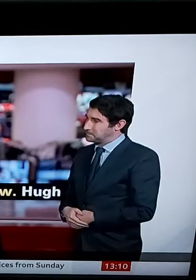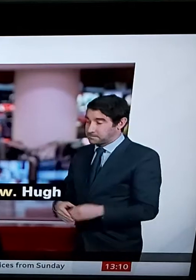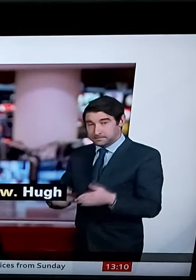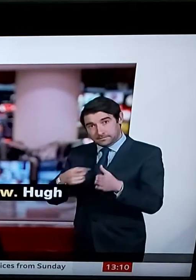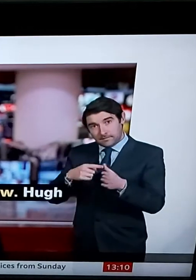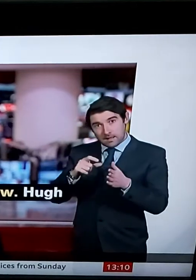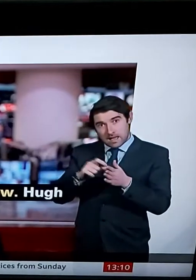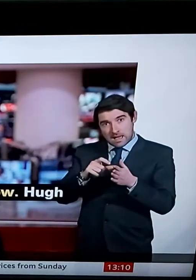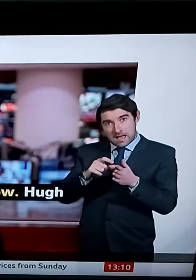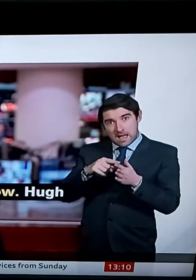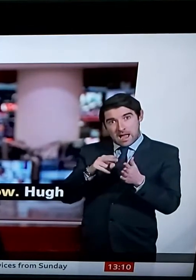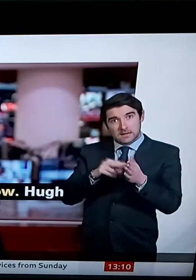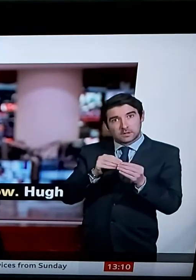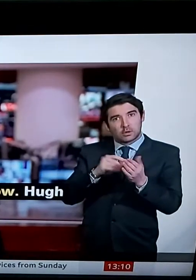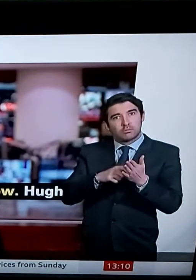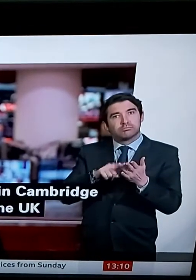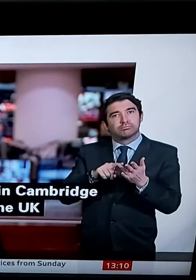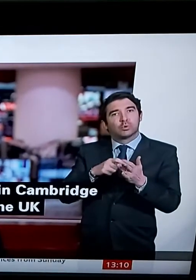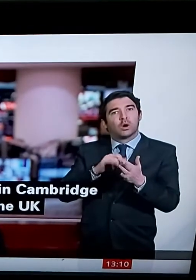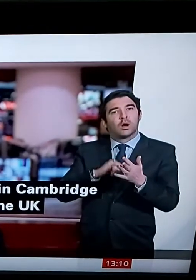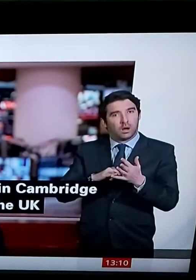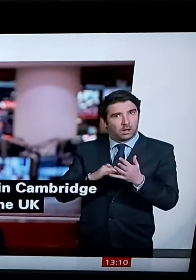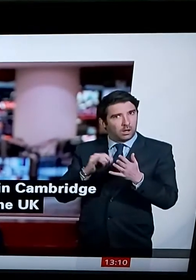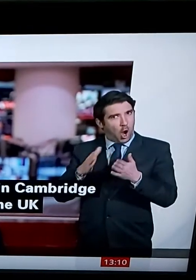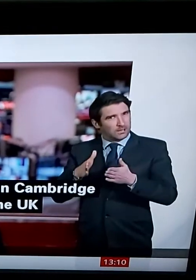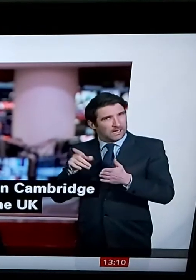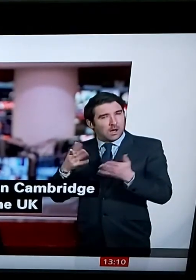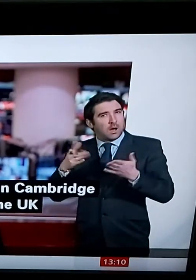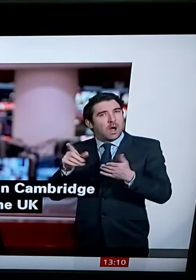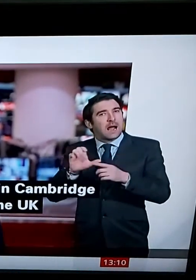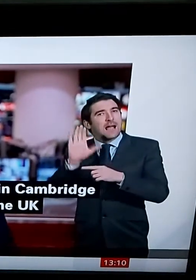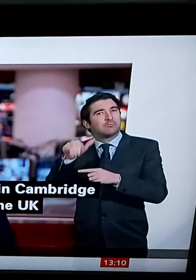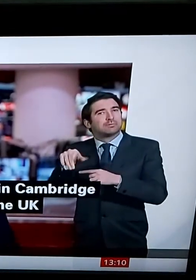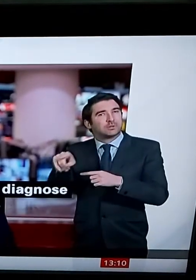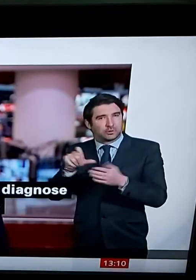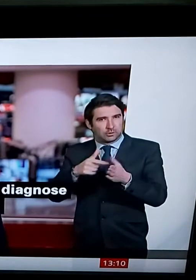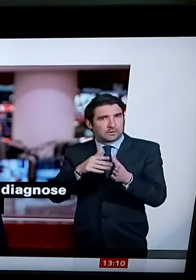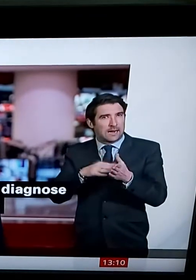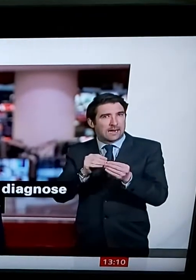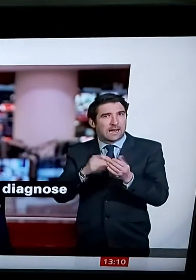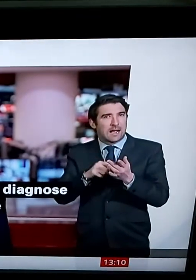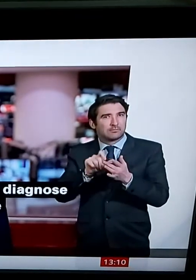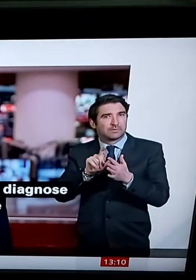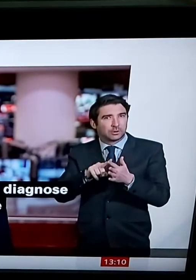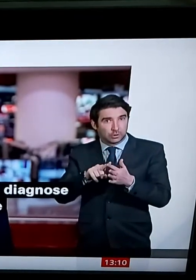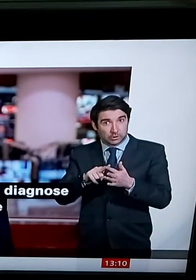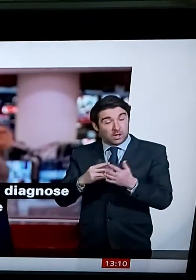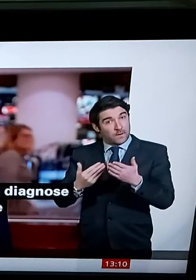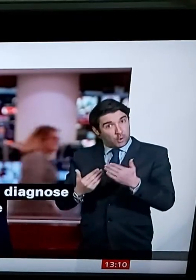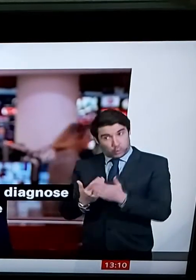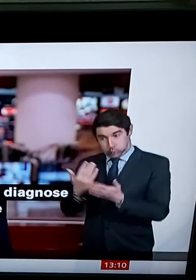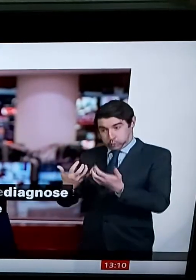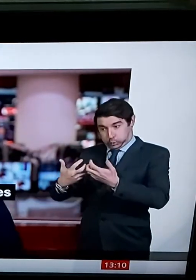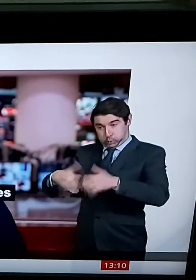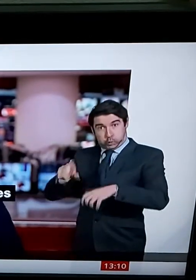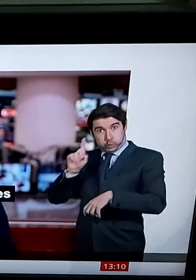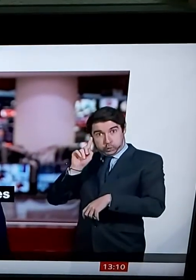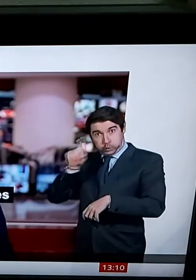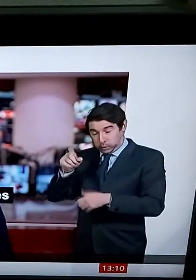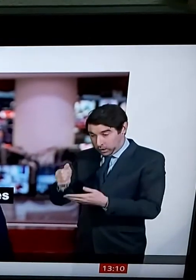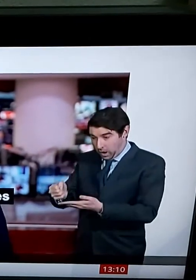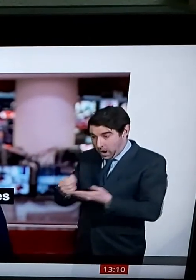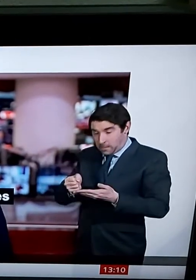new machine to diagnose COVID-19, which can give a result within 90 minutes rather than 24 hours. A small technology firm in the city